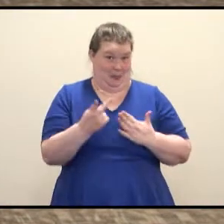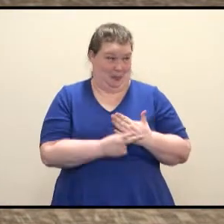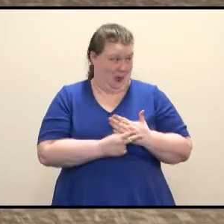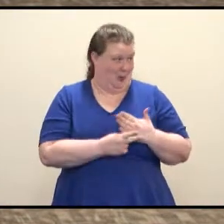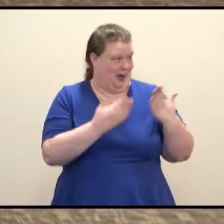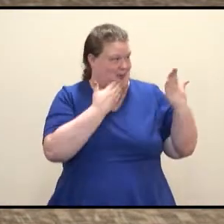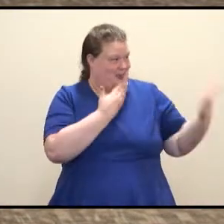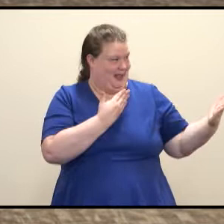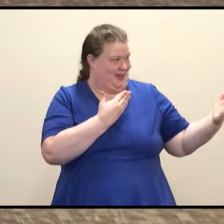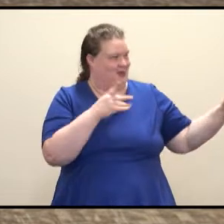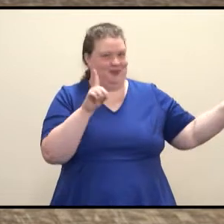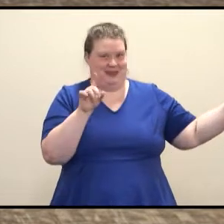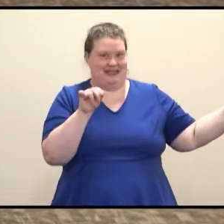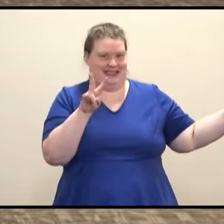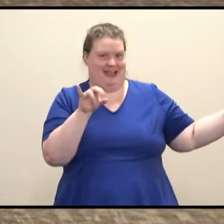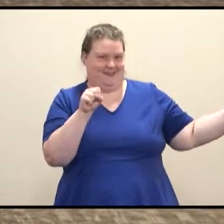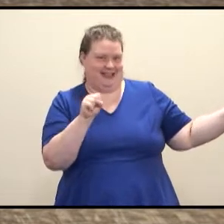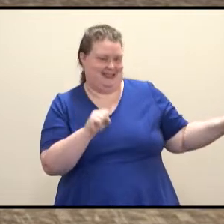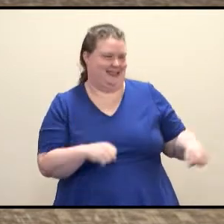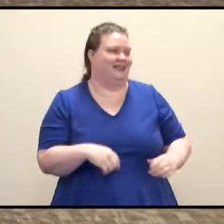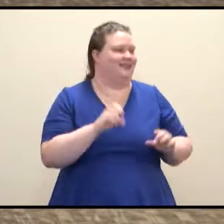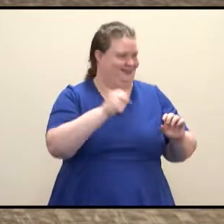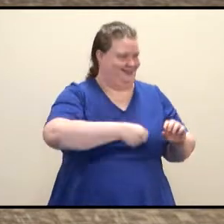Yes, and thank you for Katie Davis for being here.